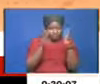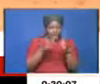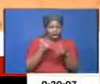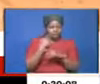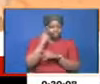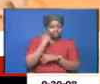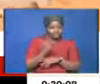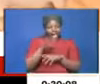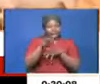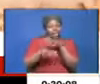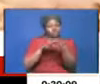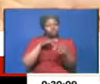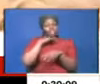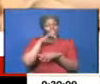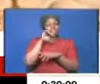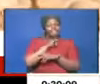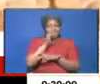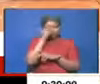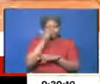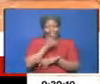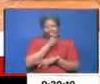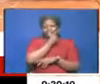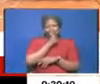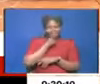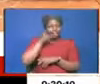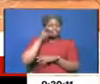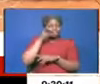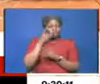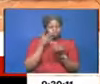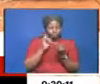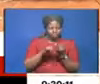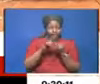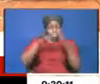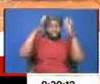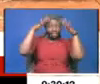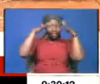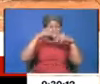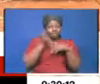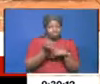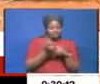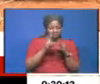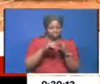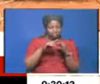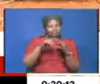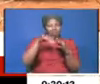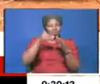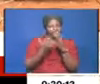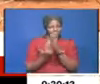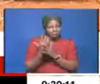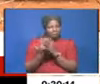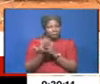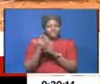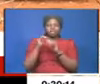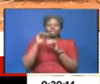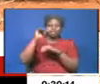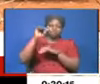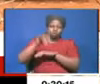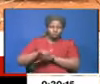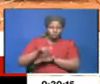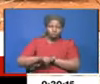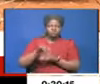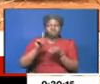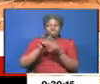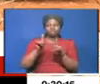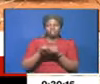deaths due to the prevailing drought, minimal rainfall, low cropping levels, and sharp declines in purchasing power,